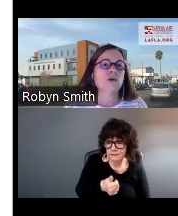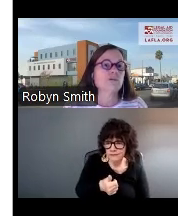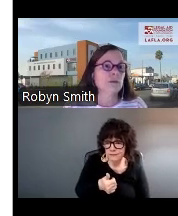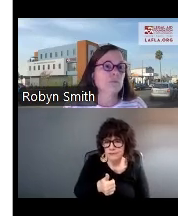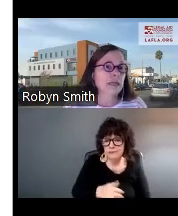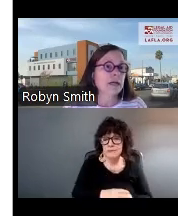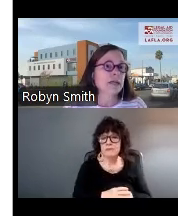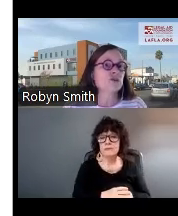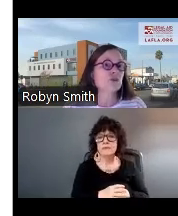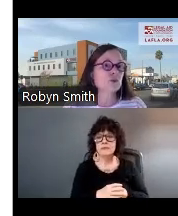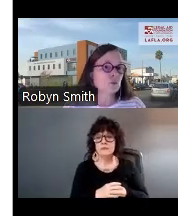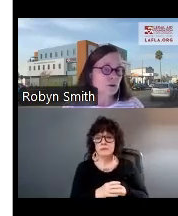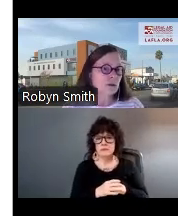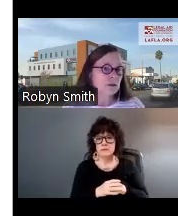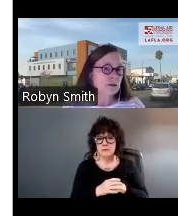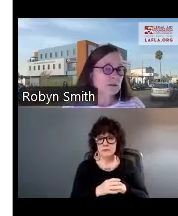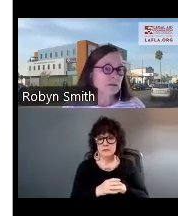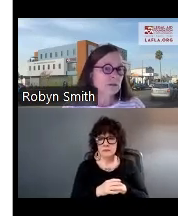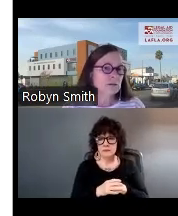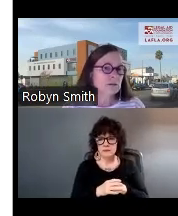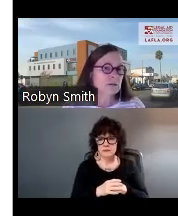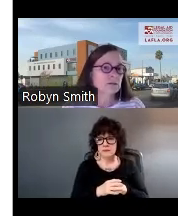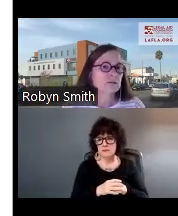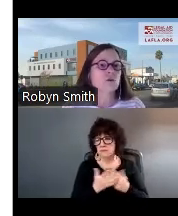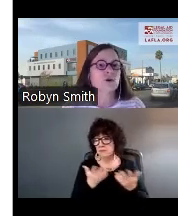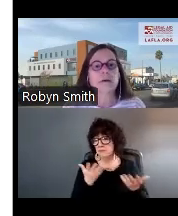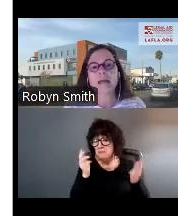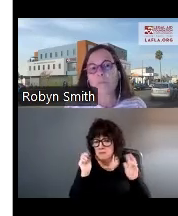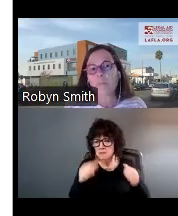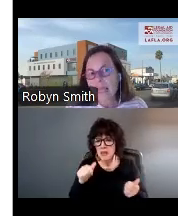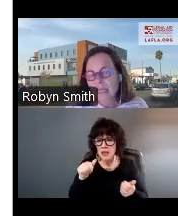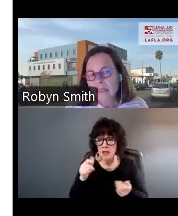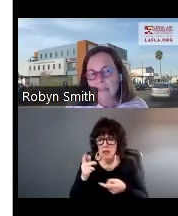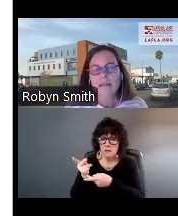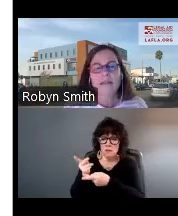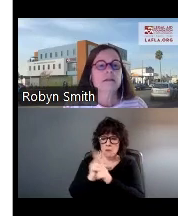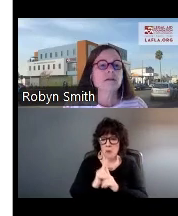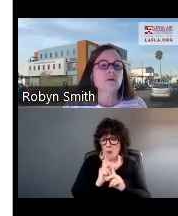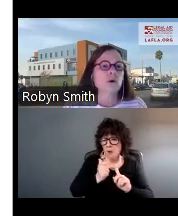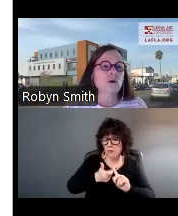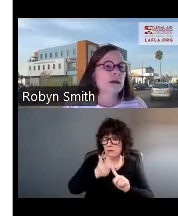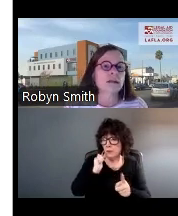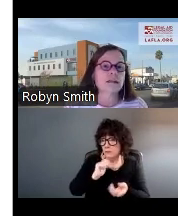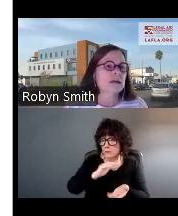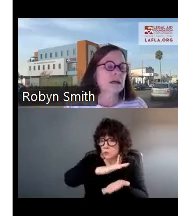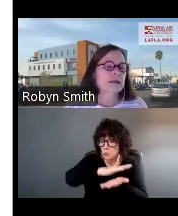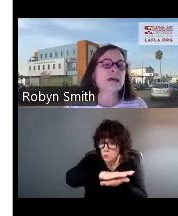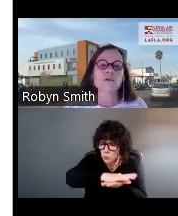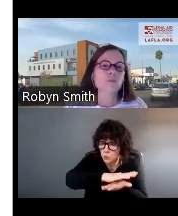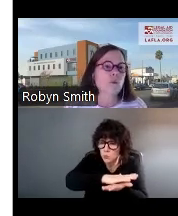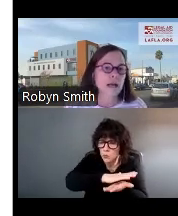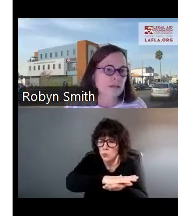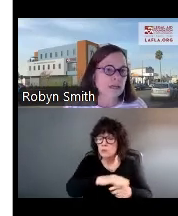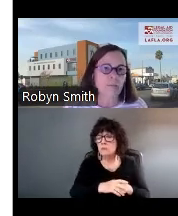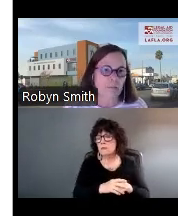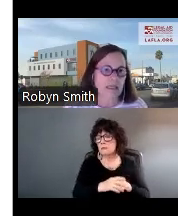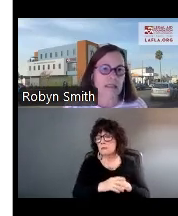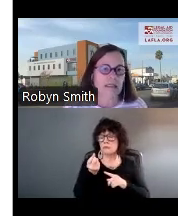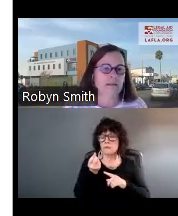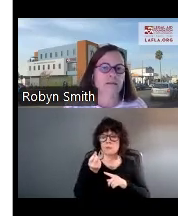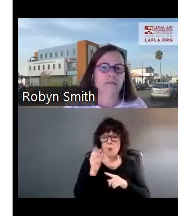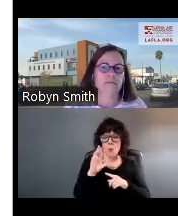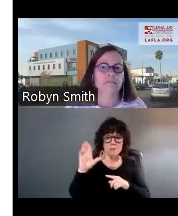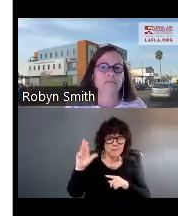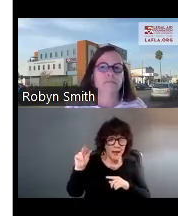So it could have been made by your school or by a bank or another private